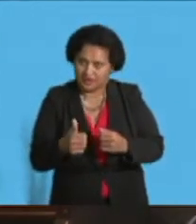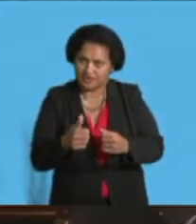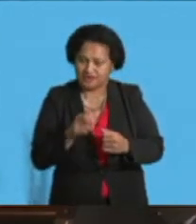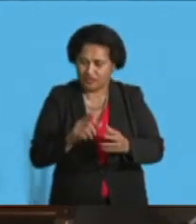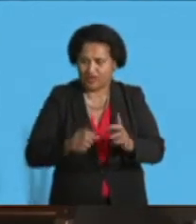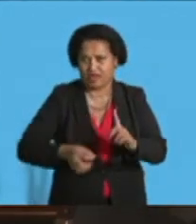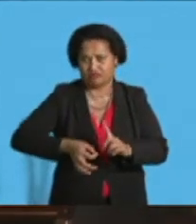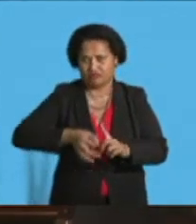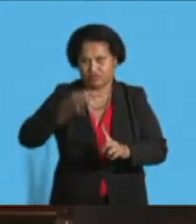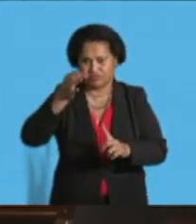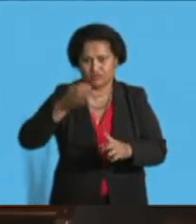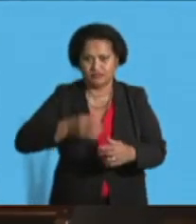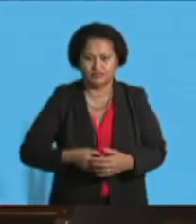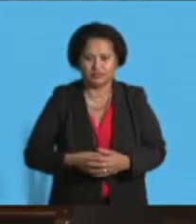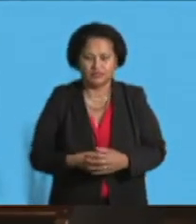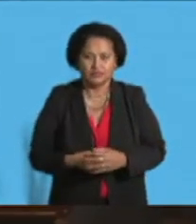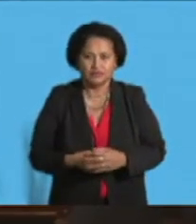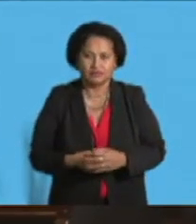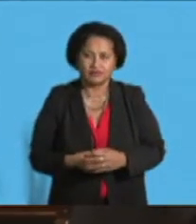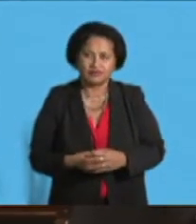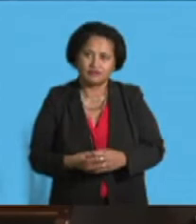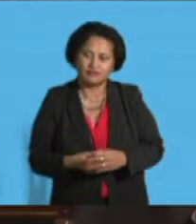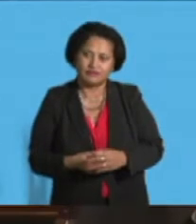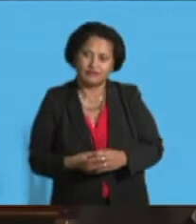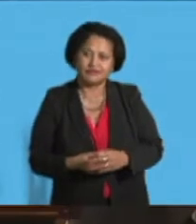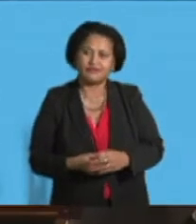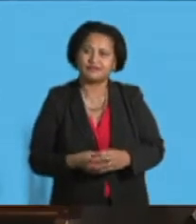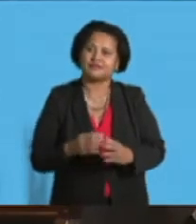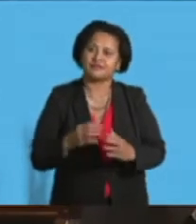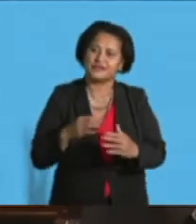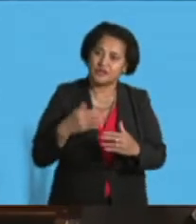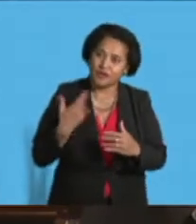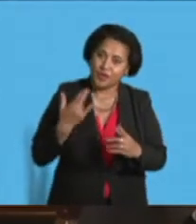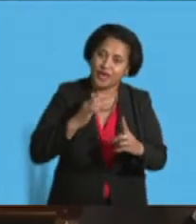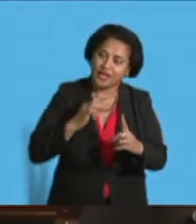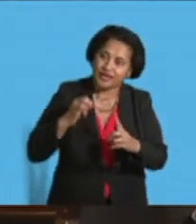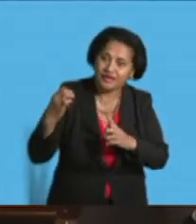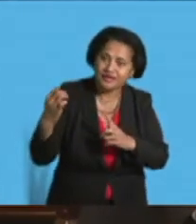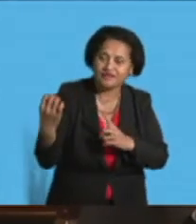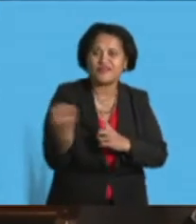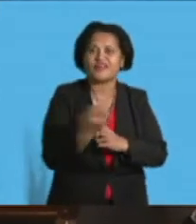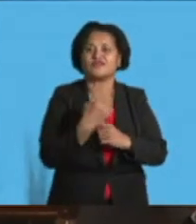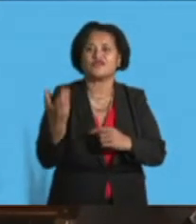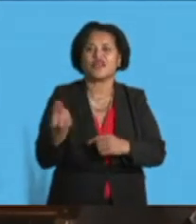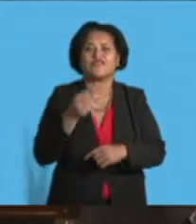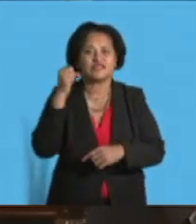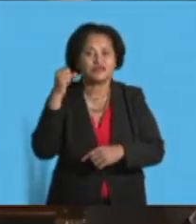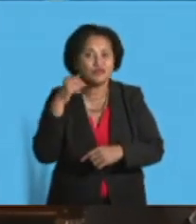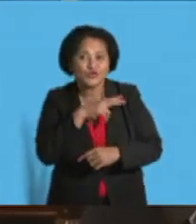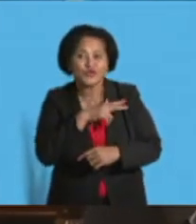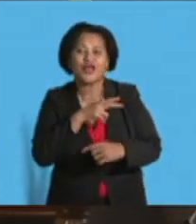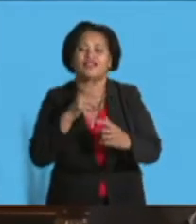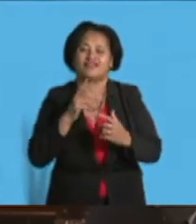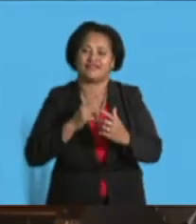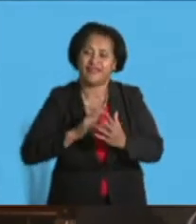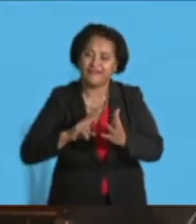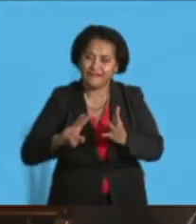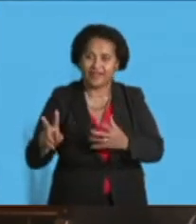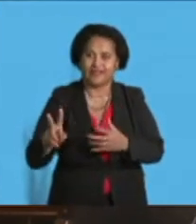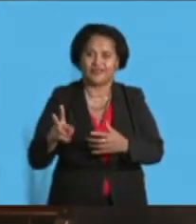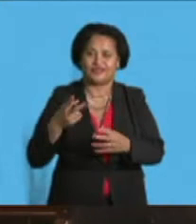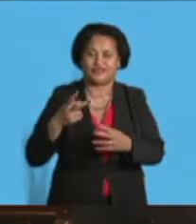Madam Speaker. Madam Speaker, waterways and environment have cultural and spiritual values for many people in